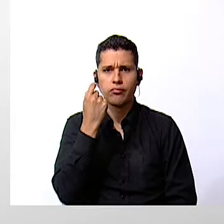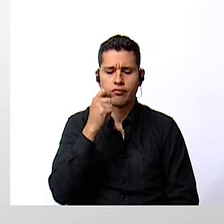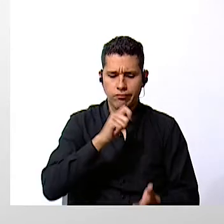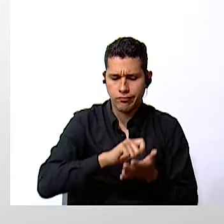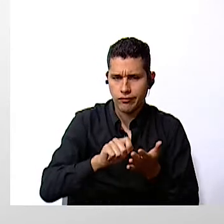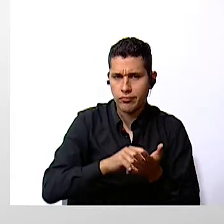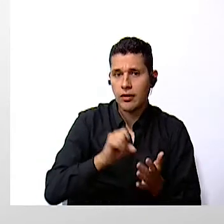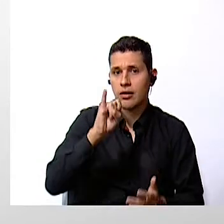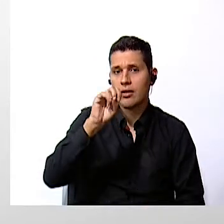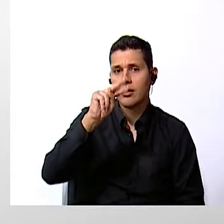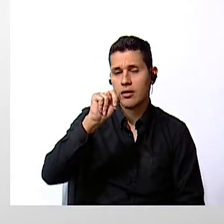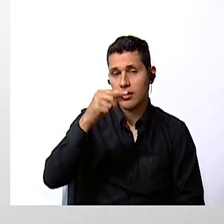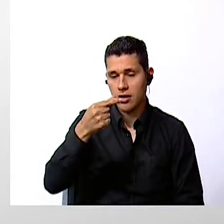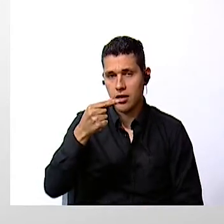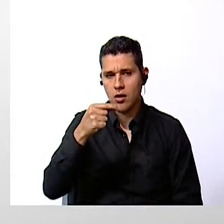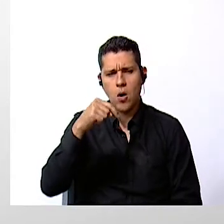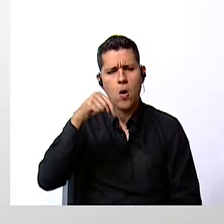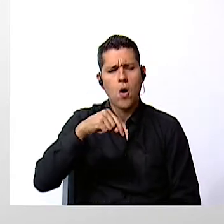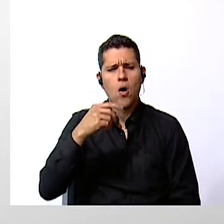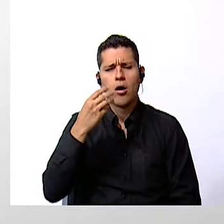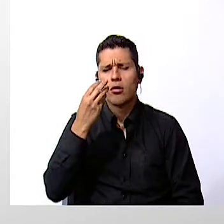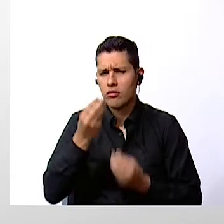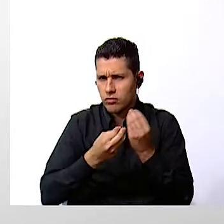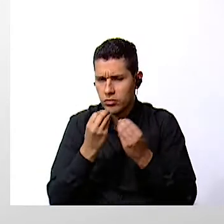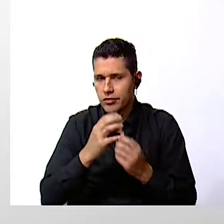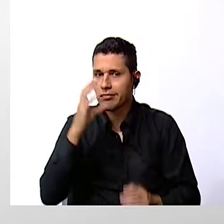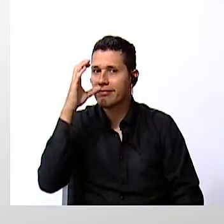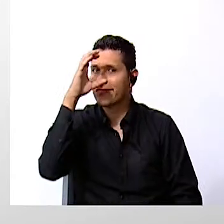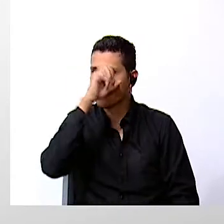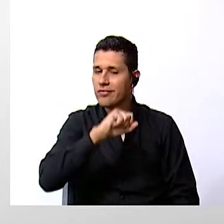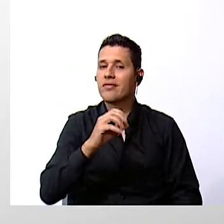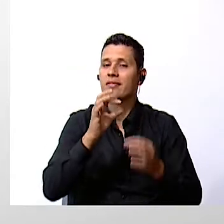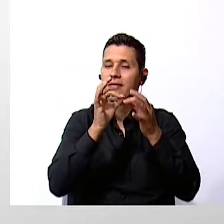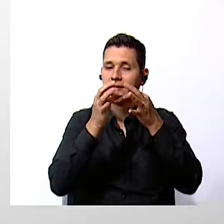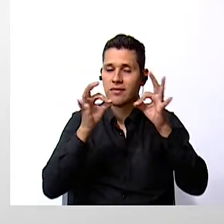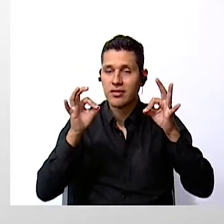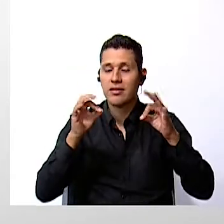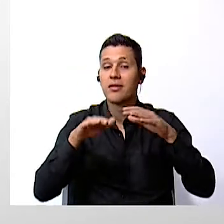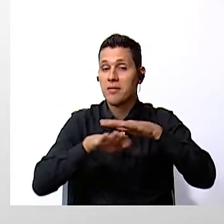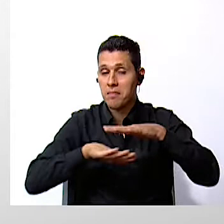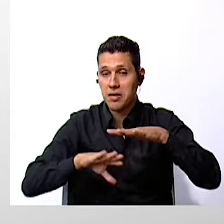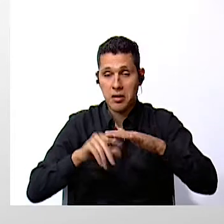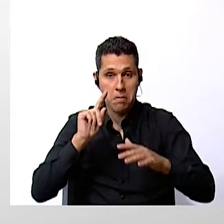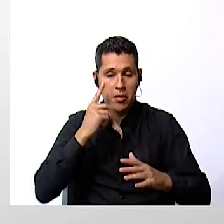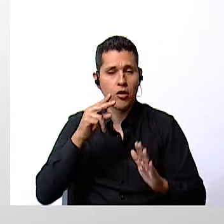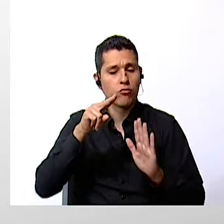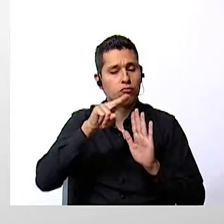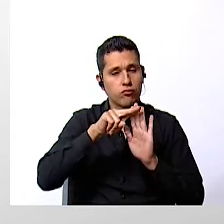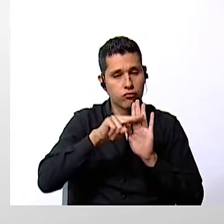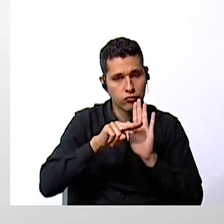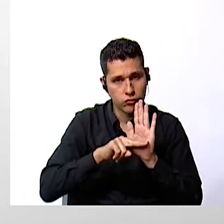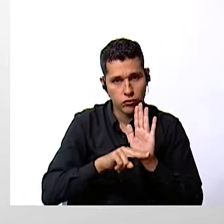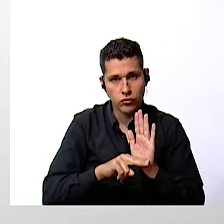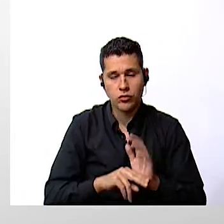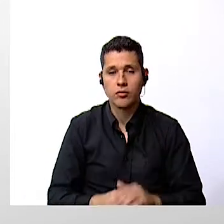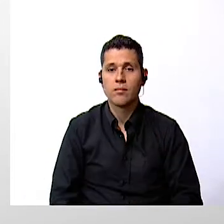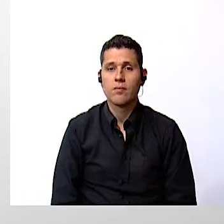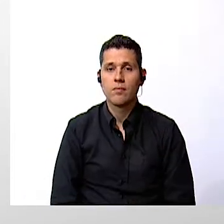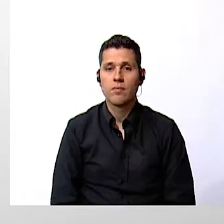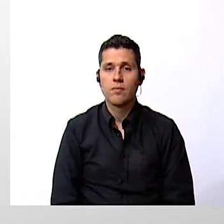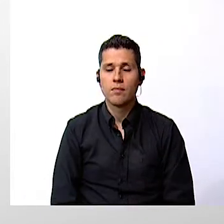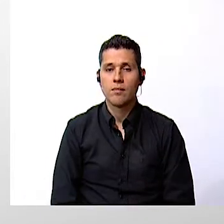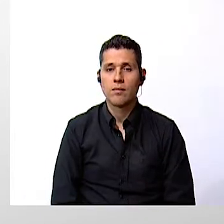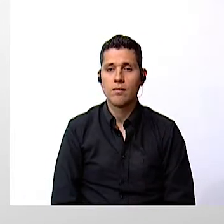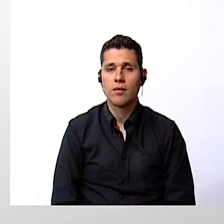hoy vamos a reconocer frases básicas para instrucciones, para